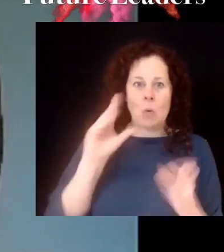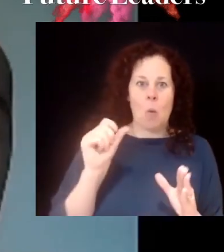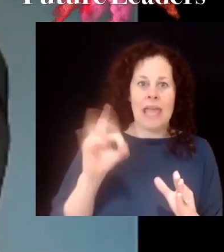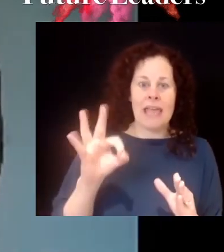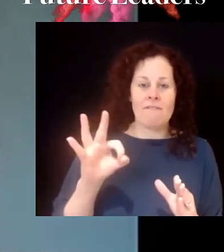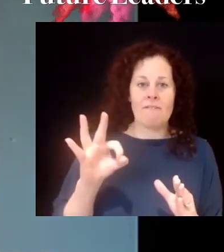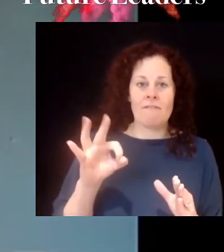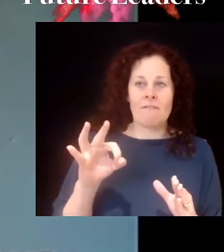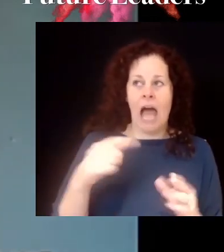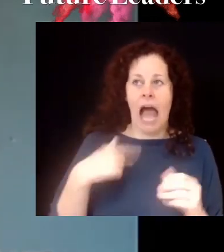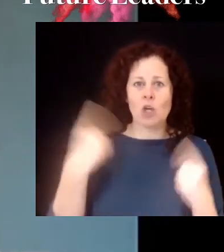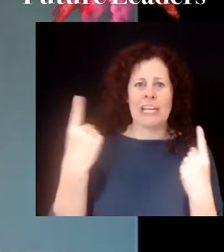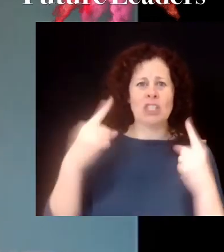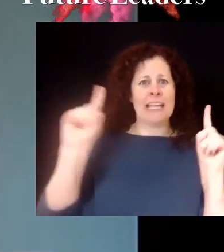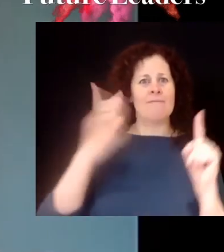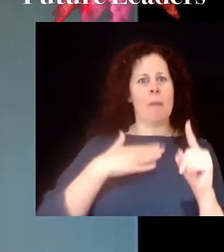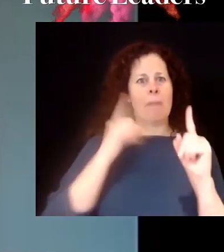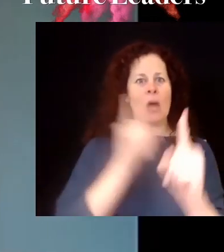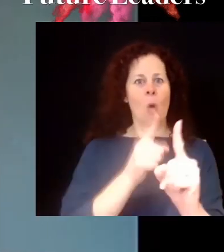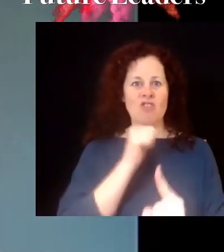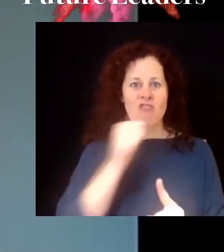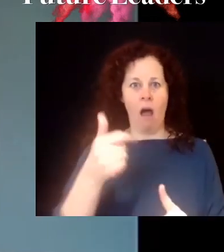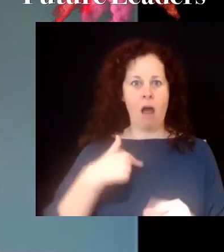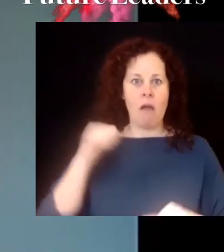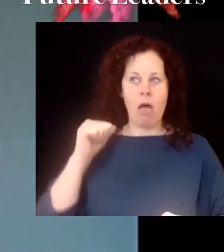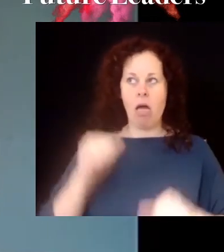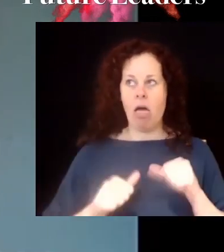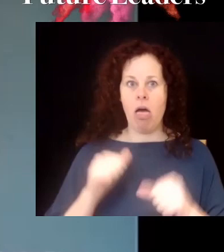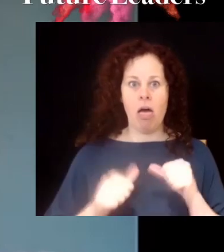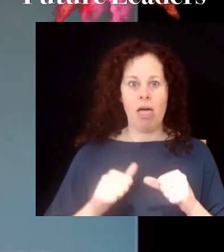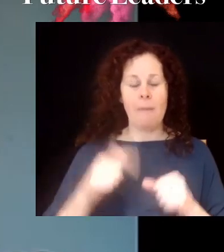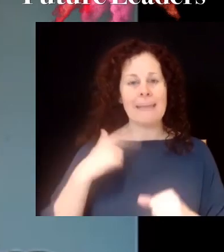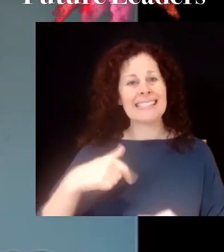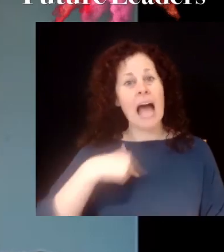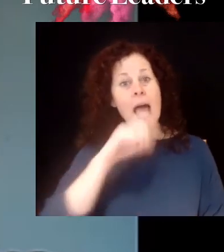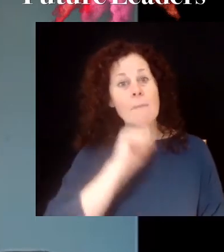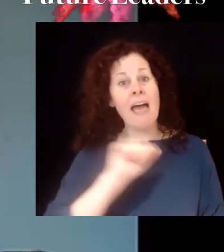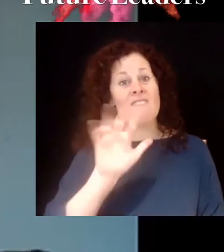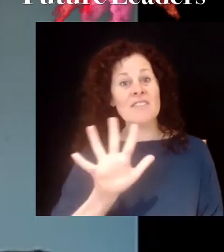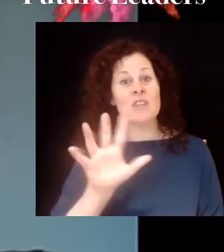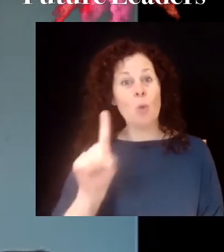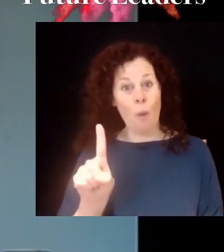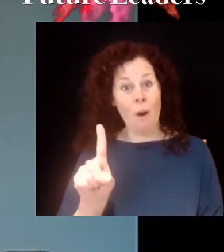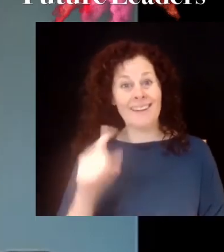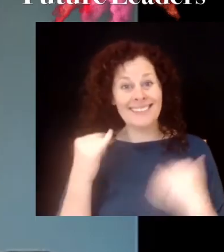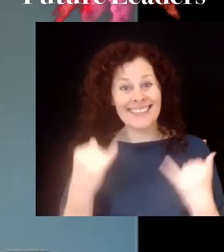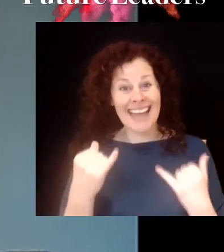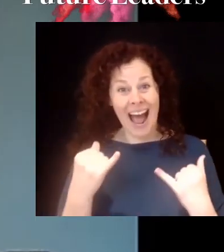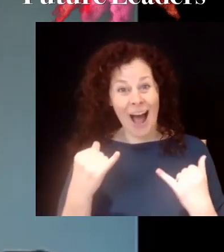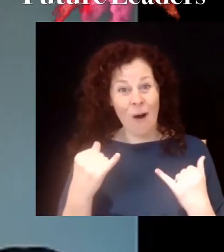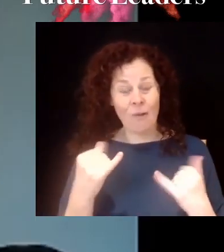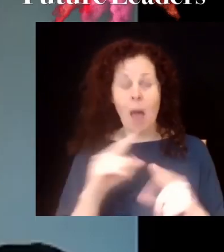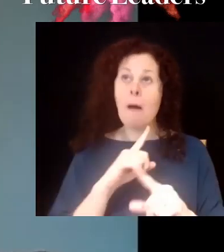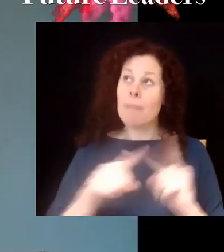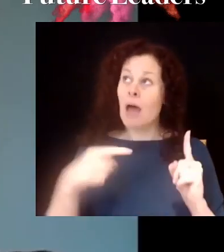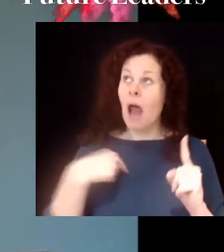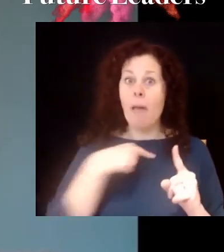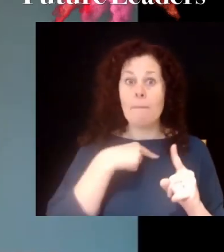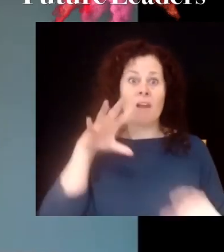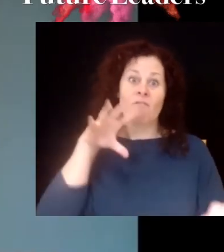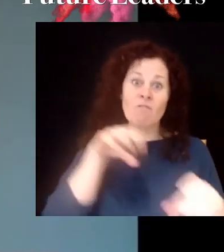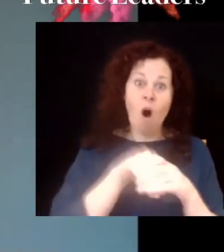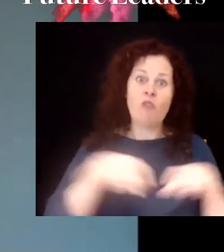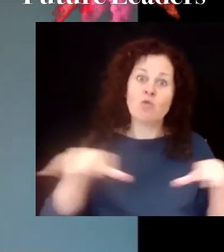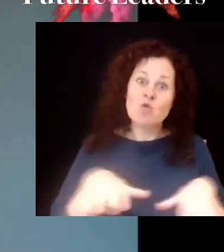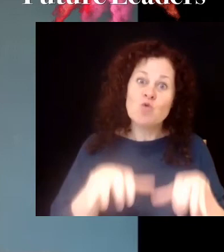I don't know whether I could, you know, achieve my own goal at my age of 51. I've